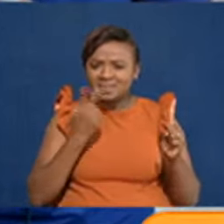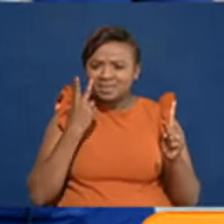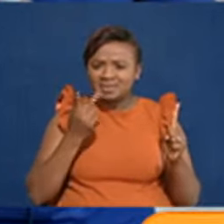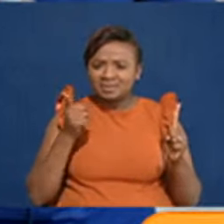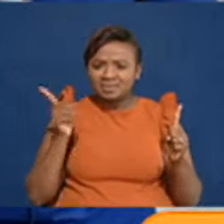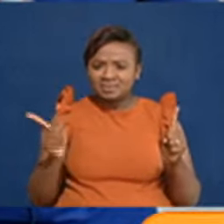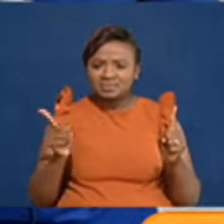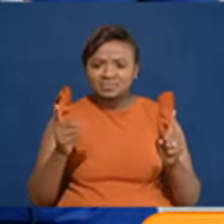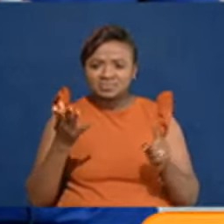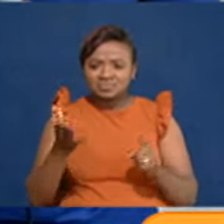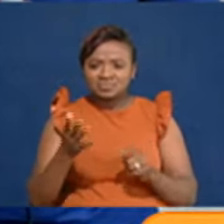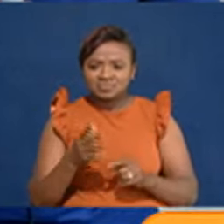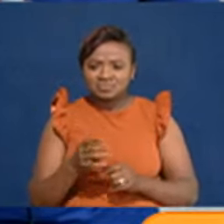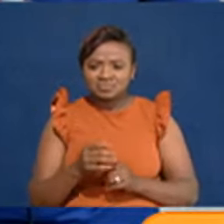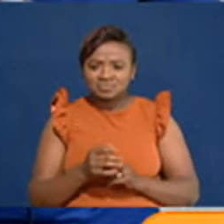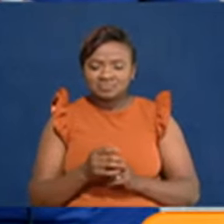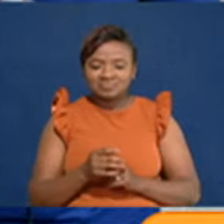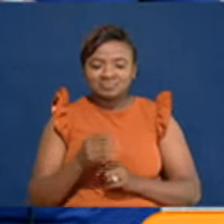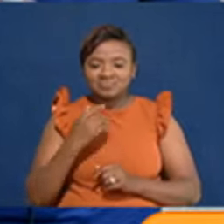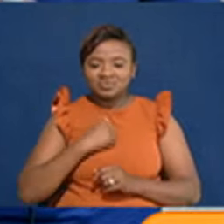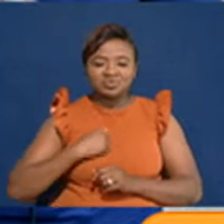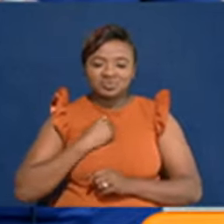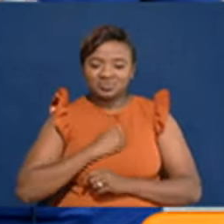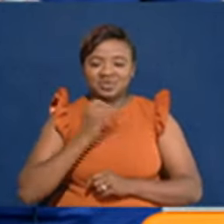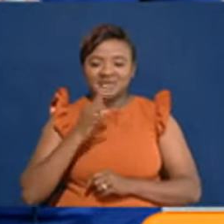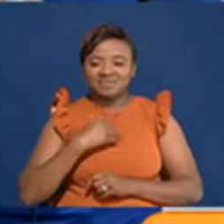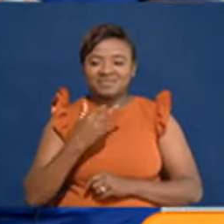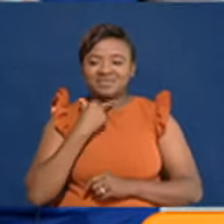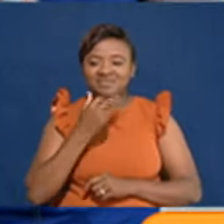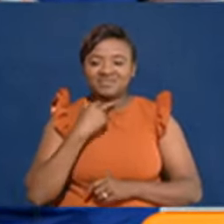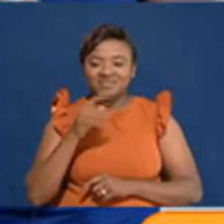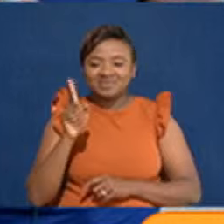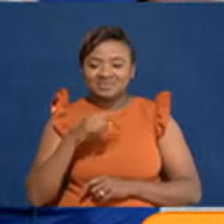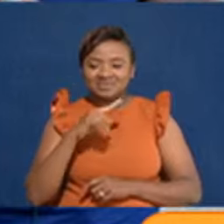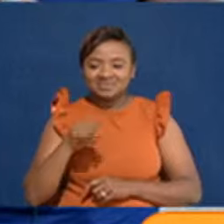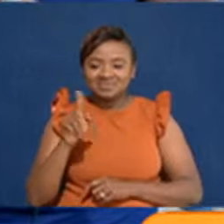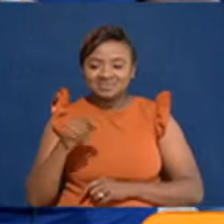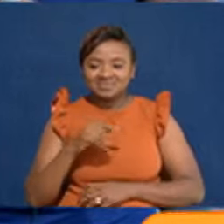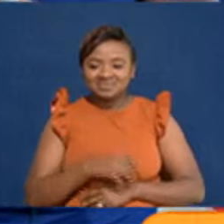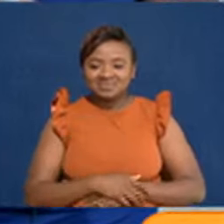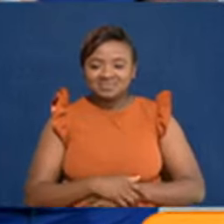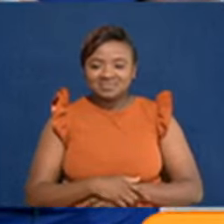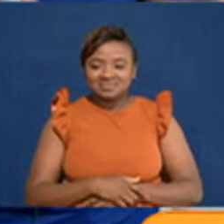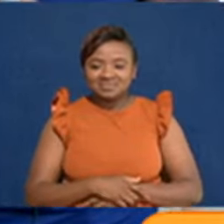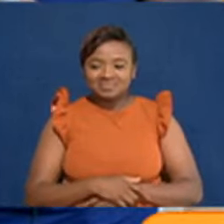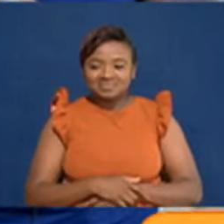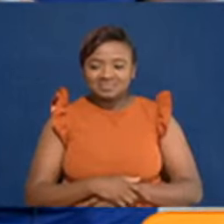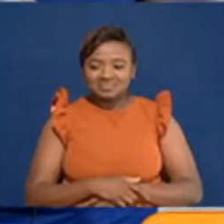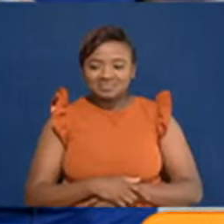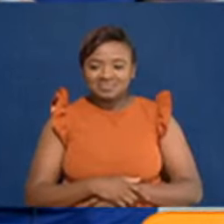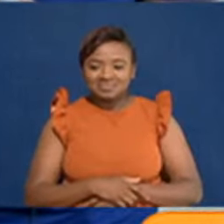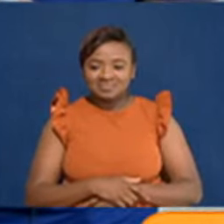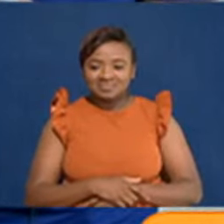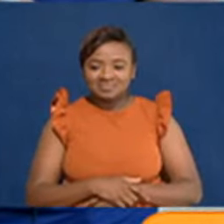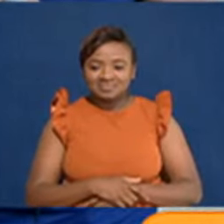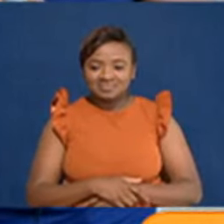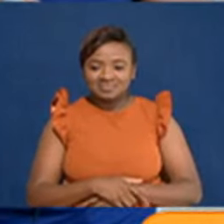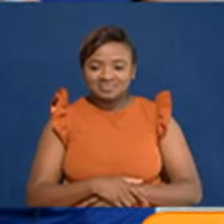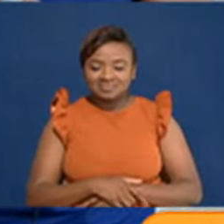de France. I'm sorry if I butchered that. I read that France has won the gold for